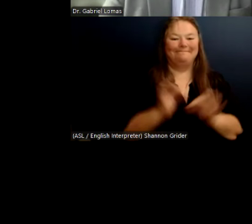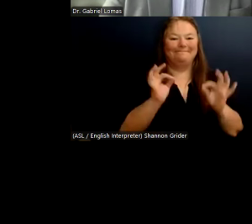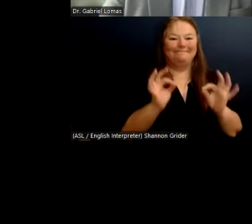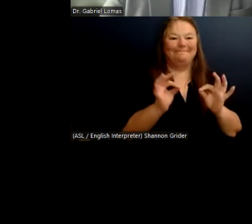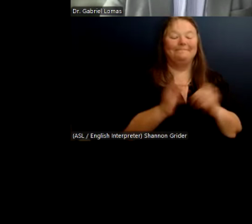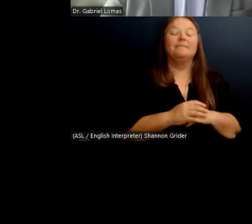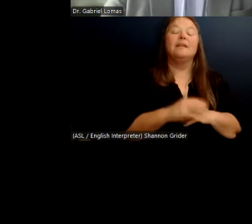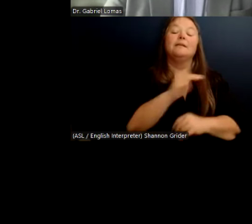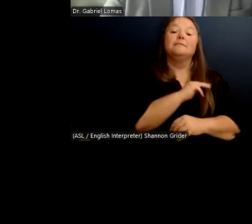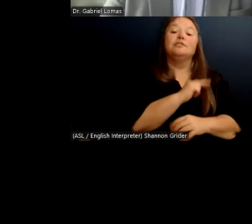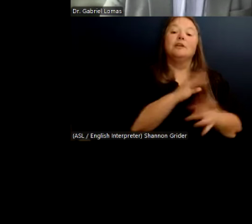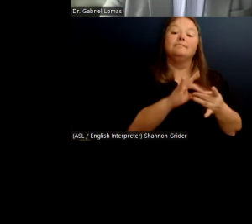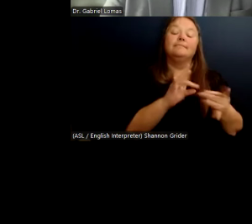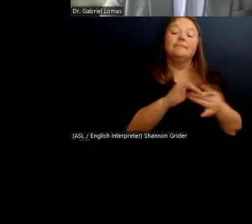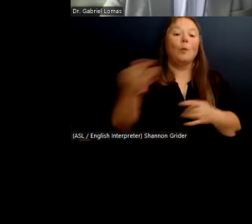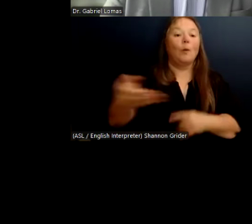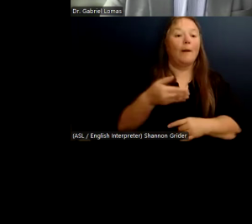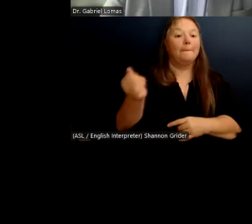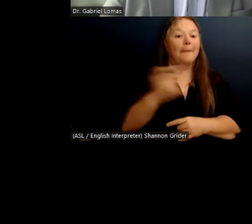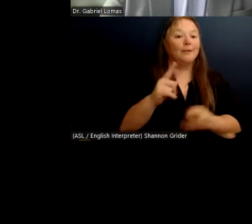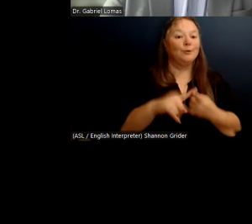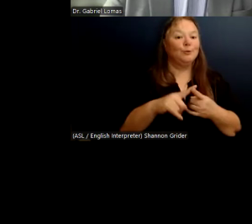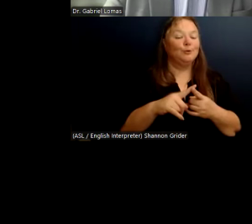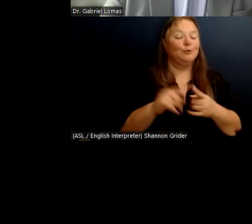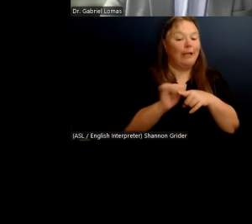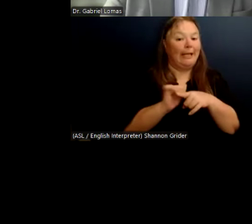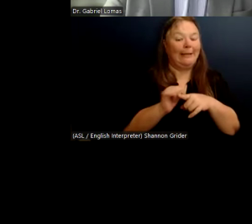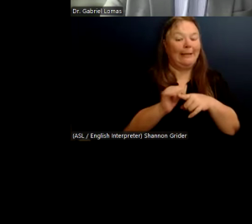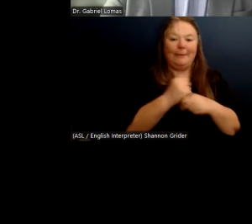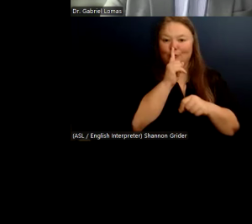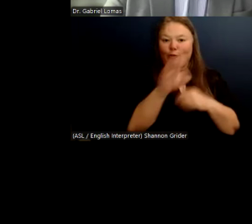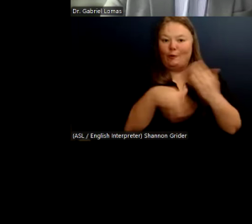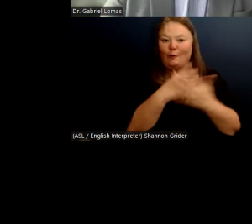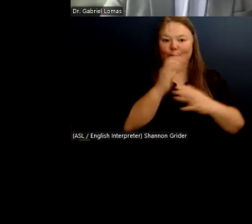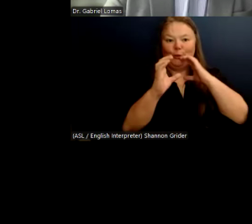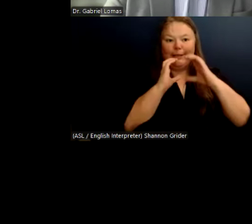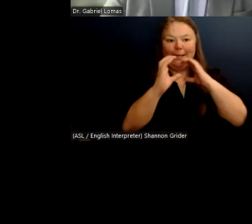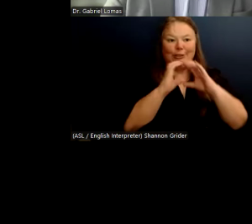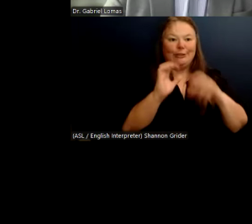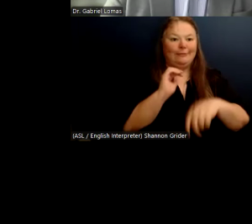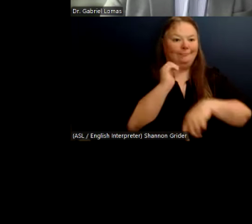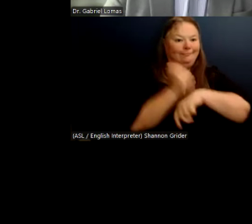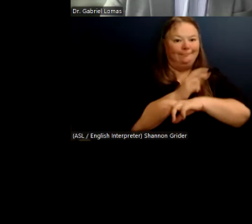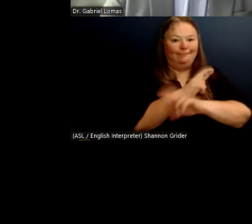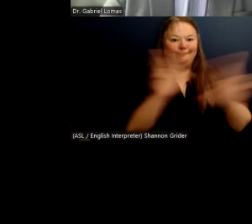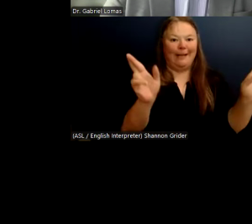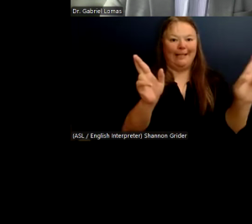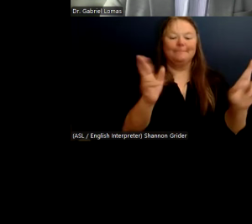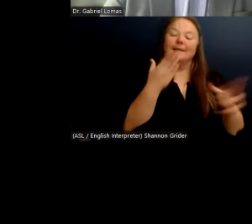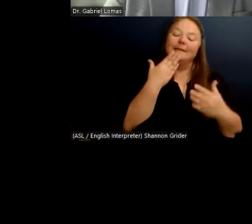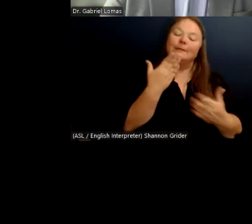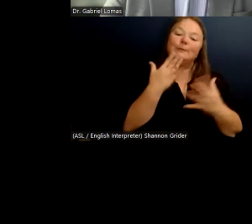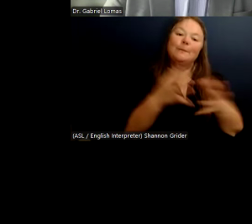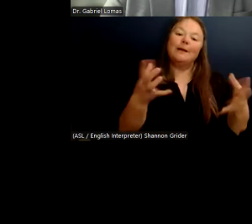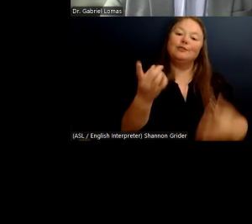Excellent. Welcome back to our training. We were just checking to make sure we had all of our communication access in place. Thank you so much,